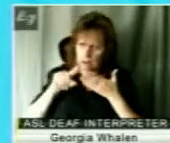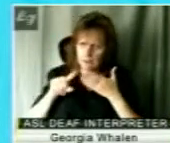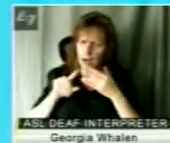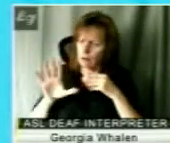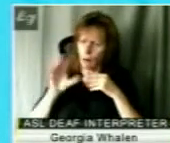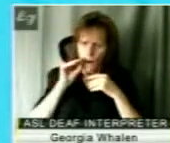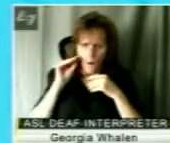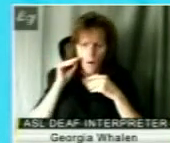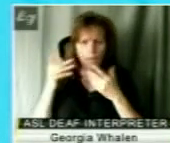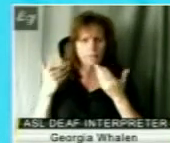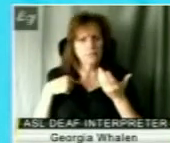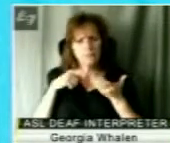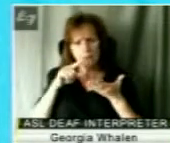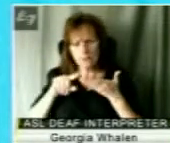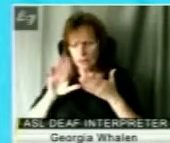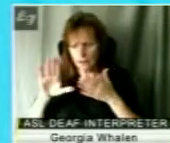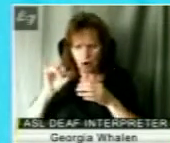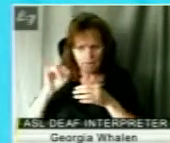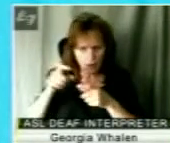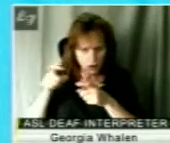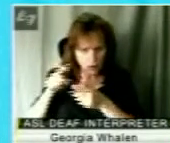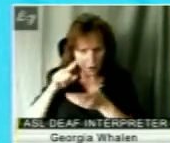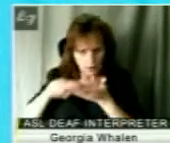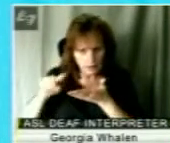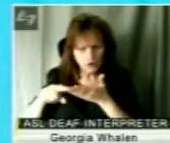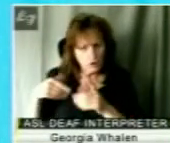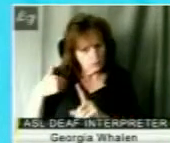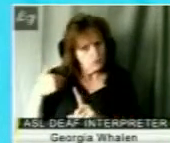and checking in with them regularly.